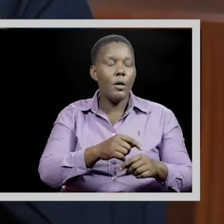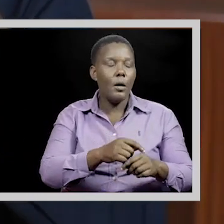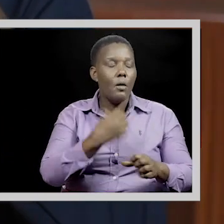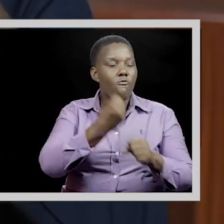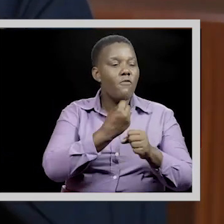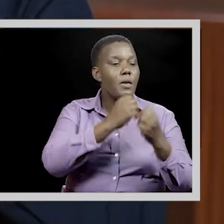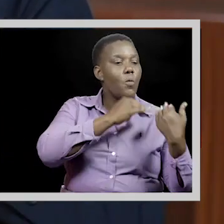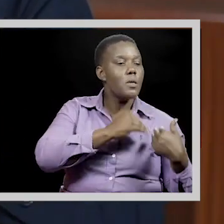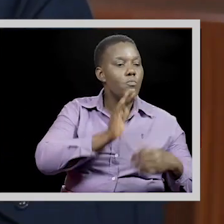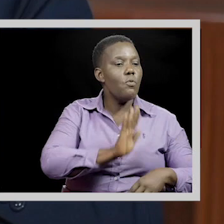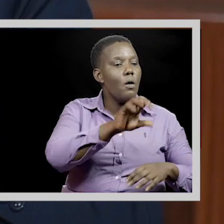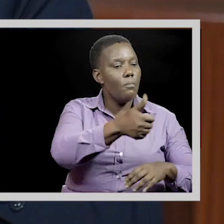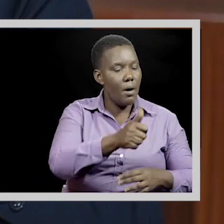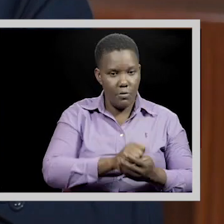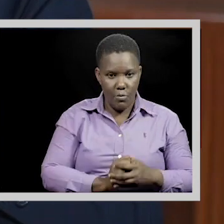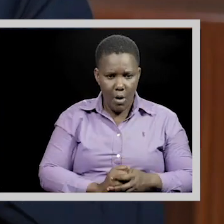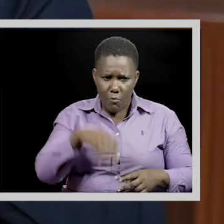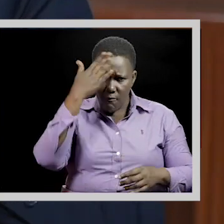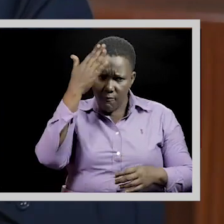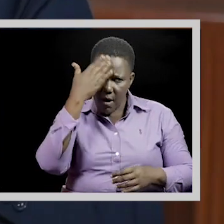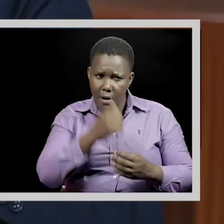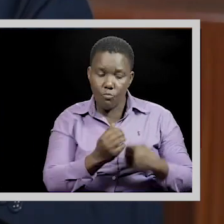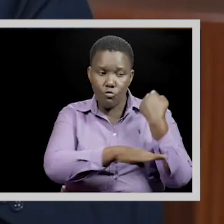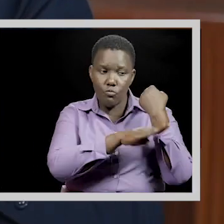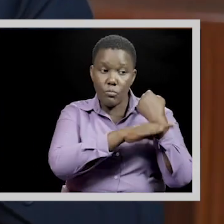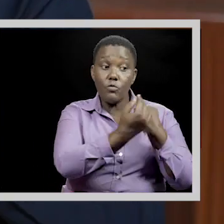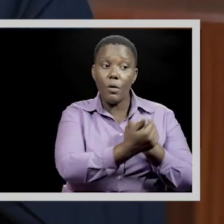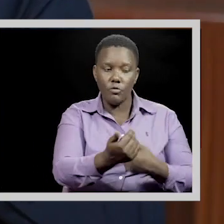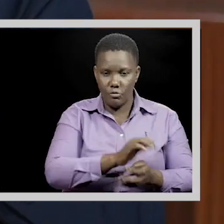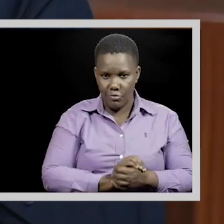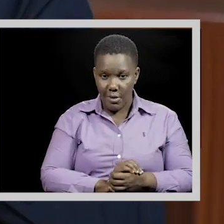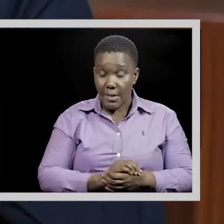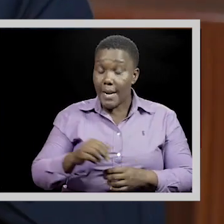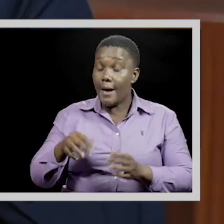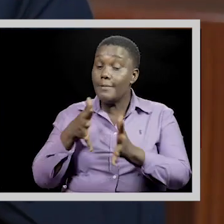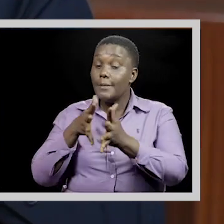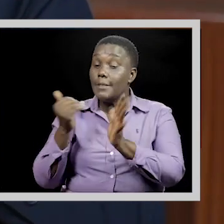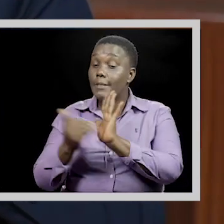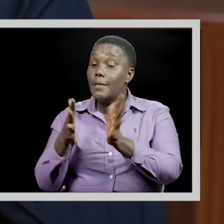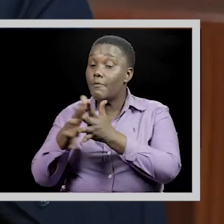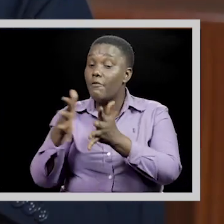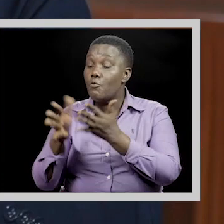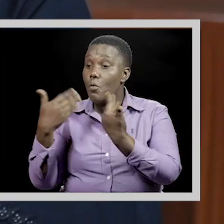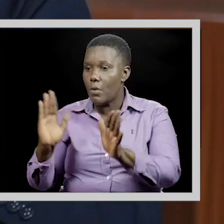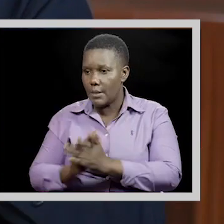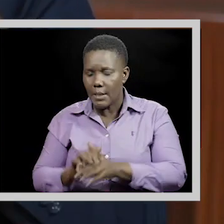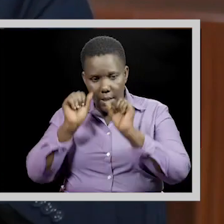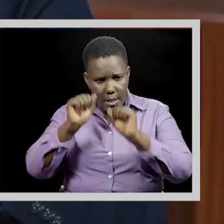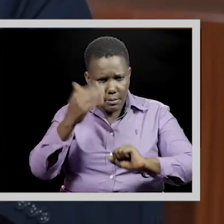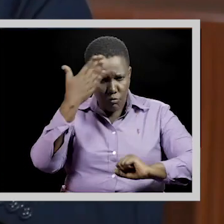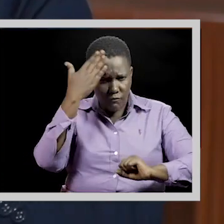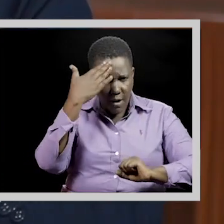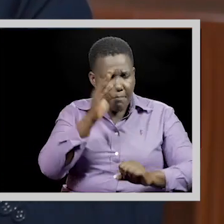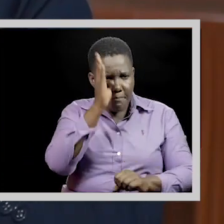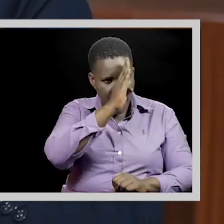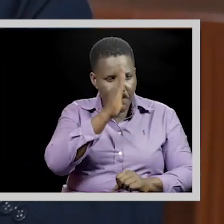role of making sure that the age of the child has been determined at the earliest possible because of the dispute